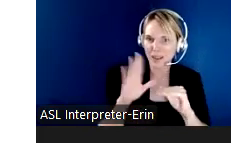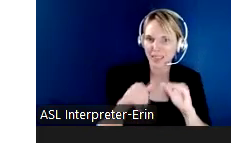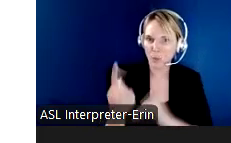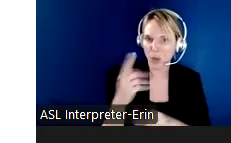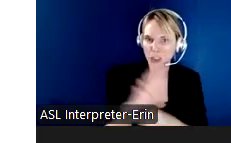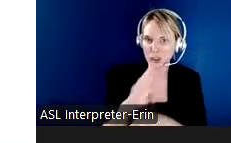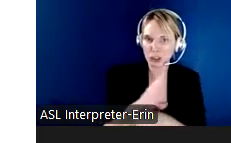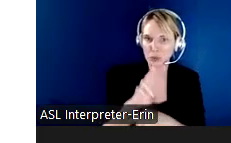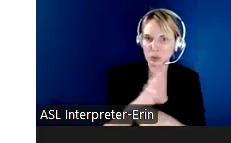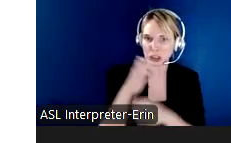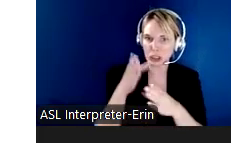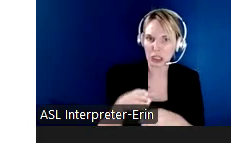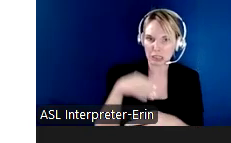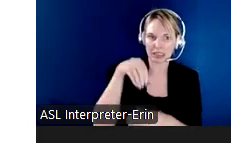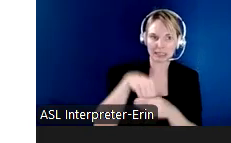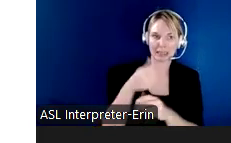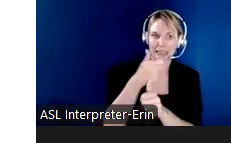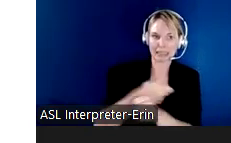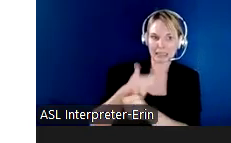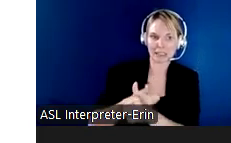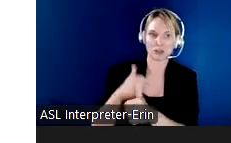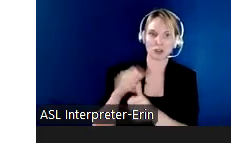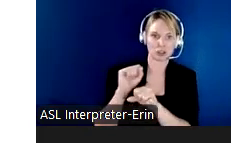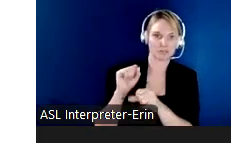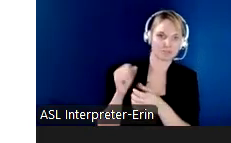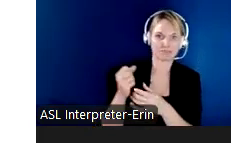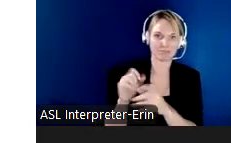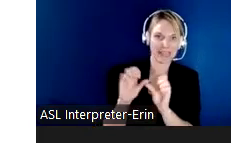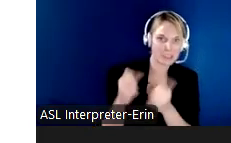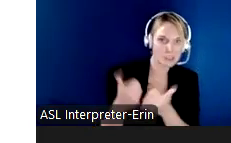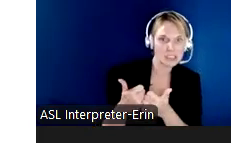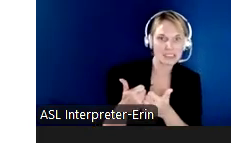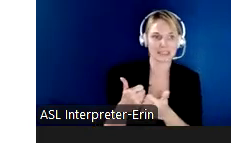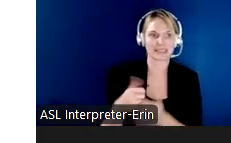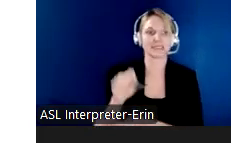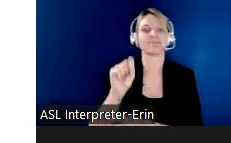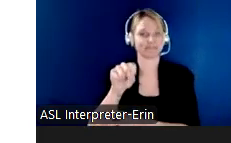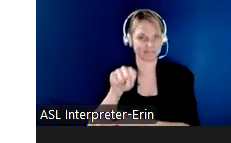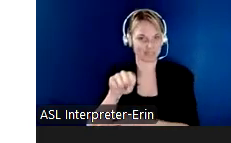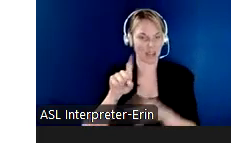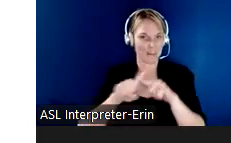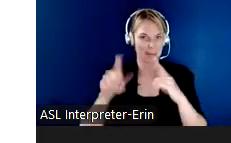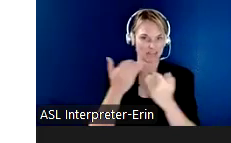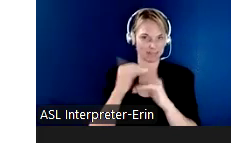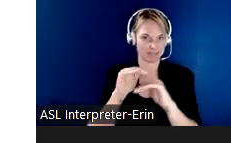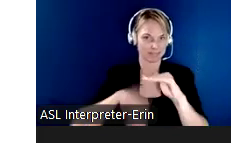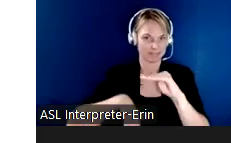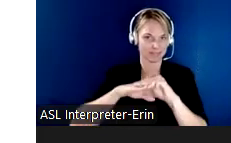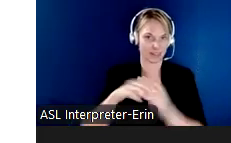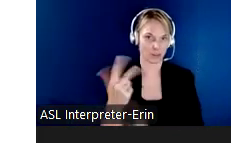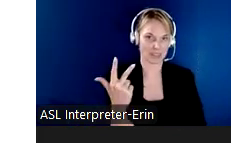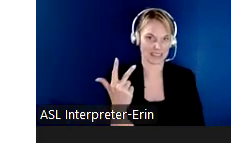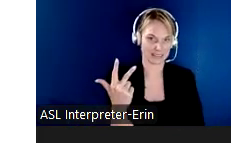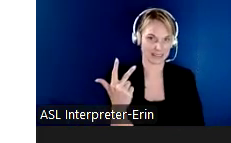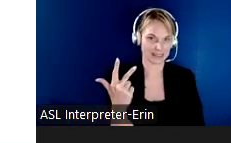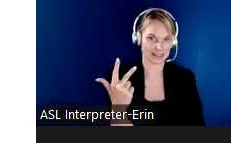agency, university? Yes, you can. However, we do request that you limit it to three contacts per